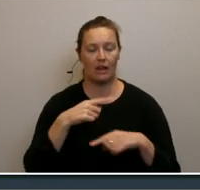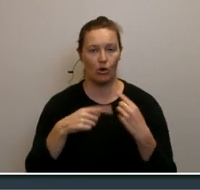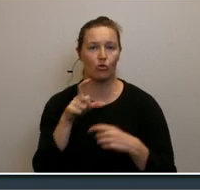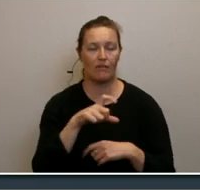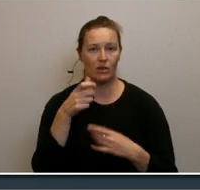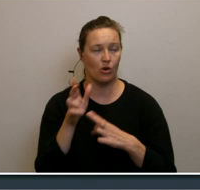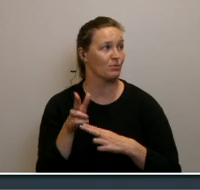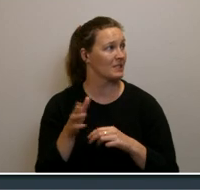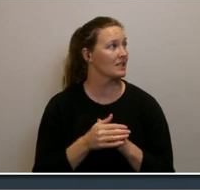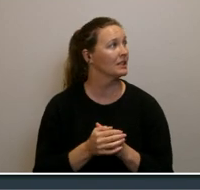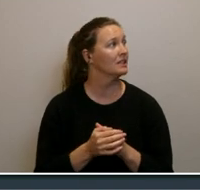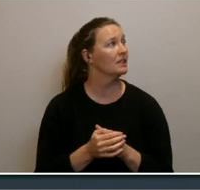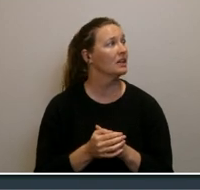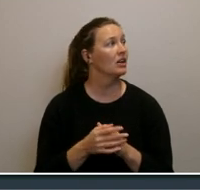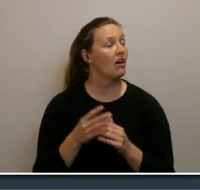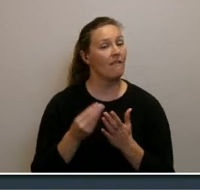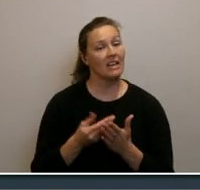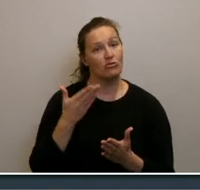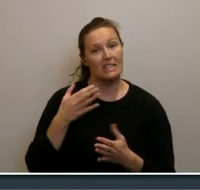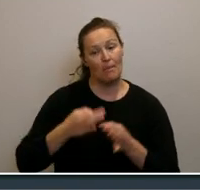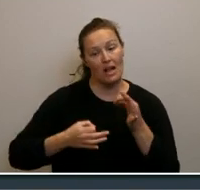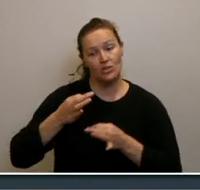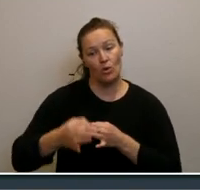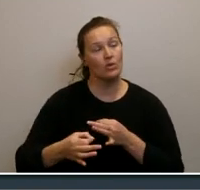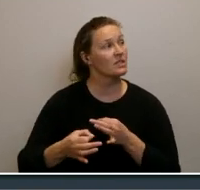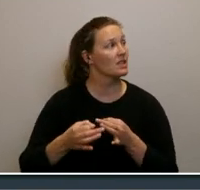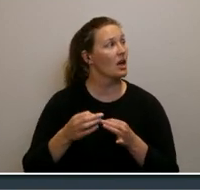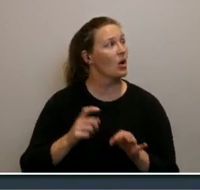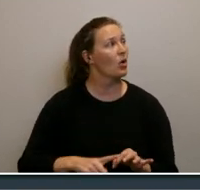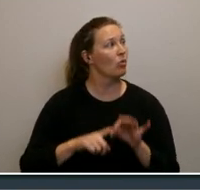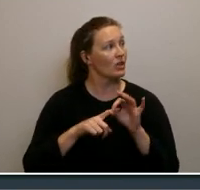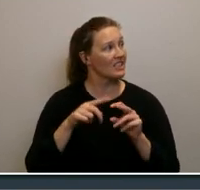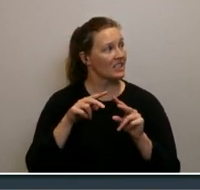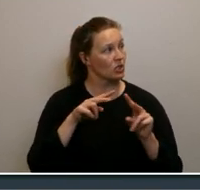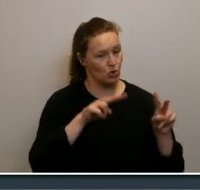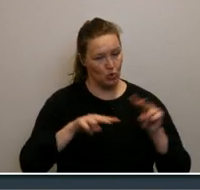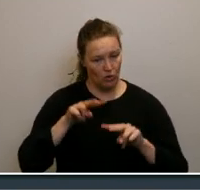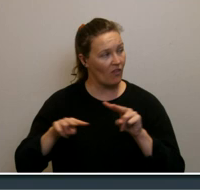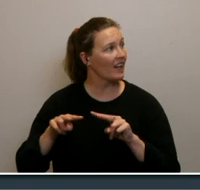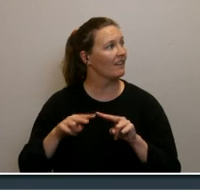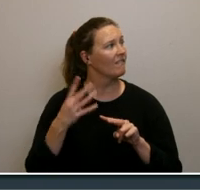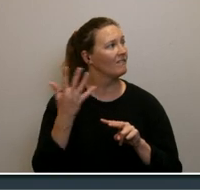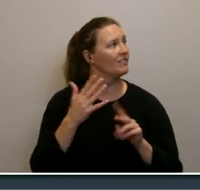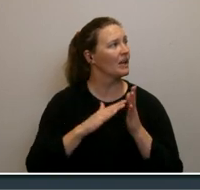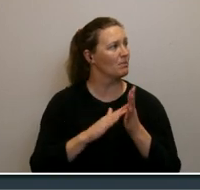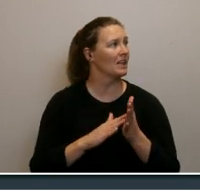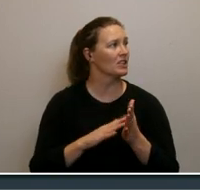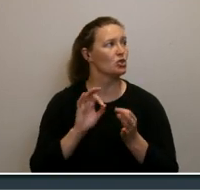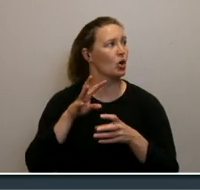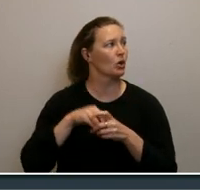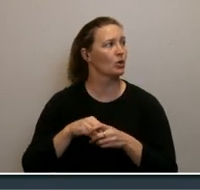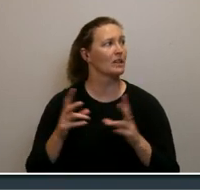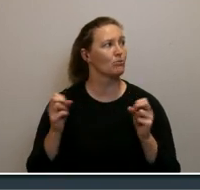In terms of fundraising milestones, the project has been quantity surveyed at $15 million, excluding the bridge and roading upgrades.